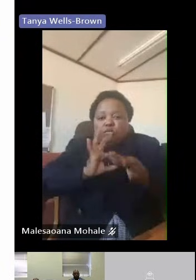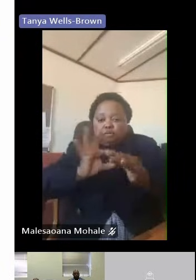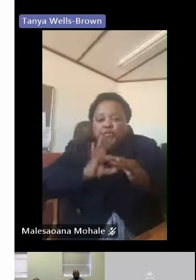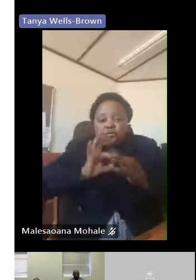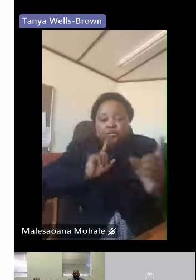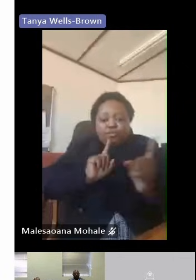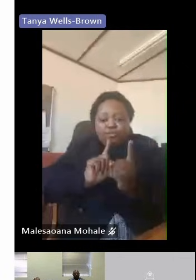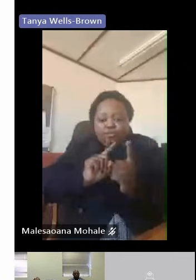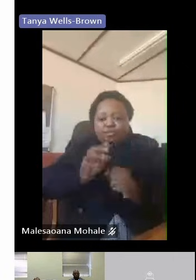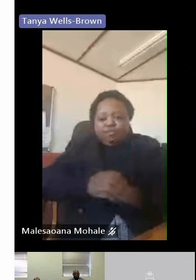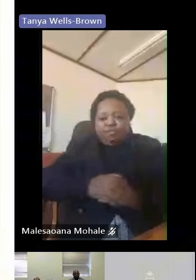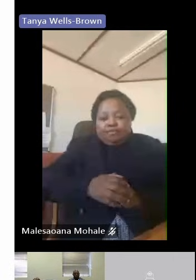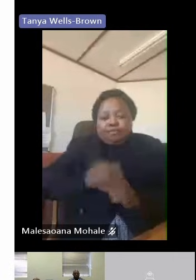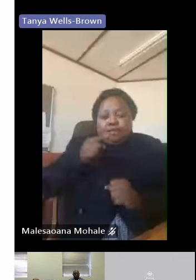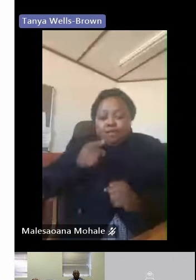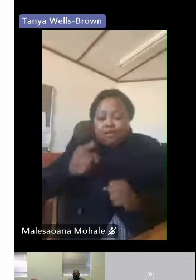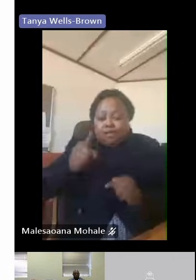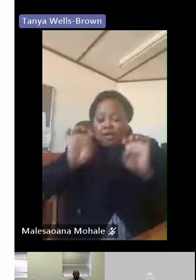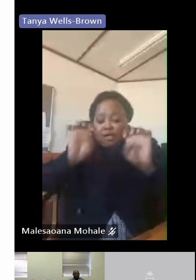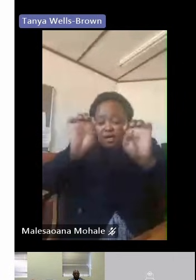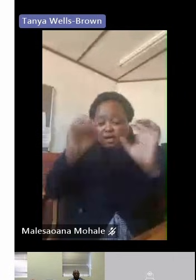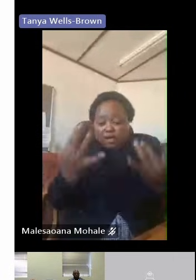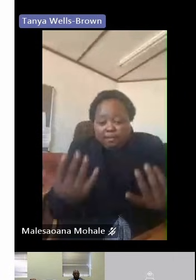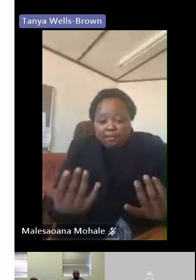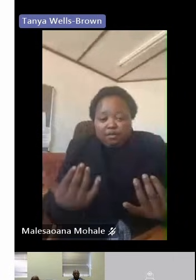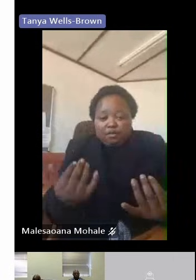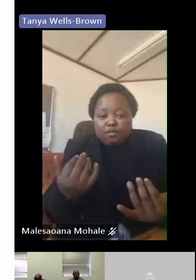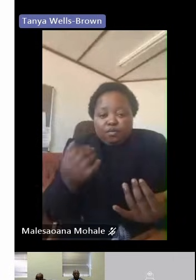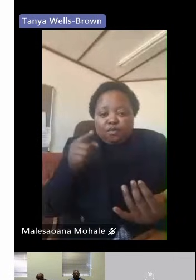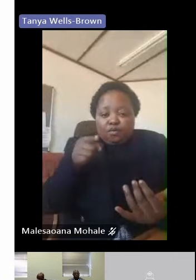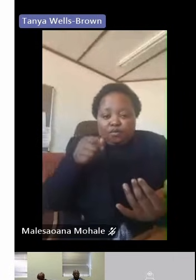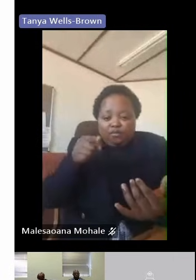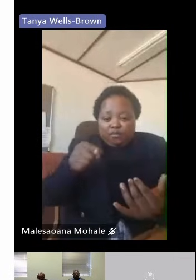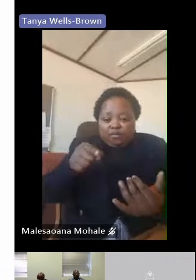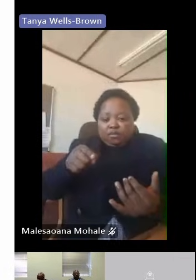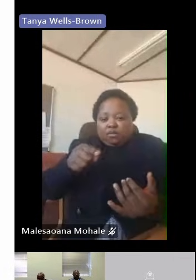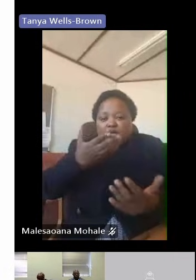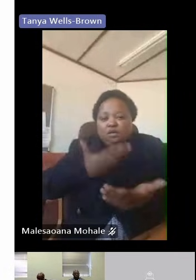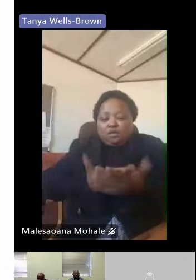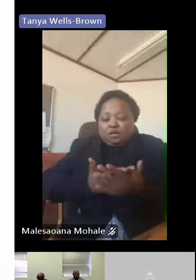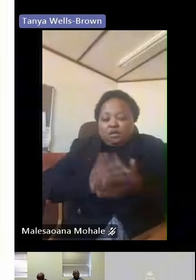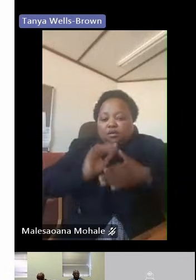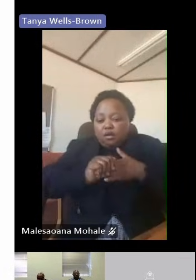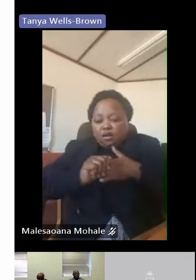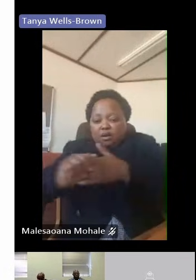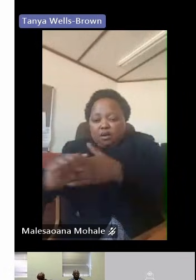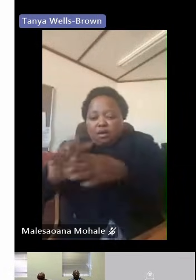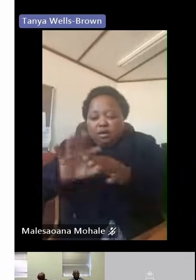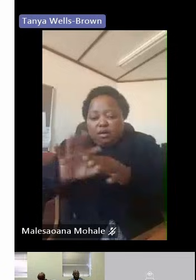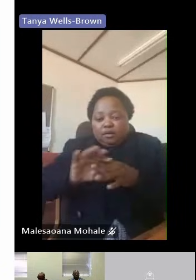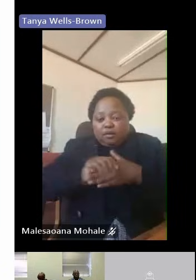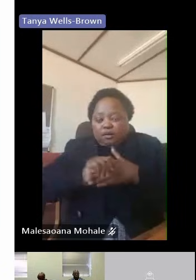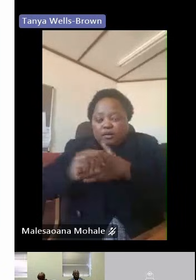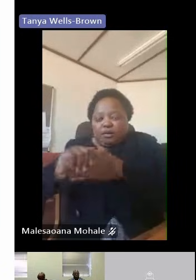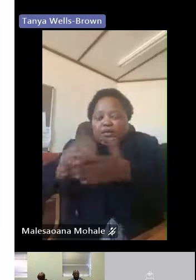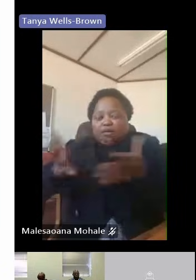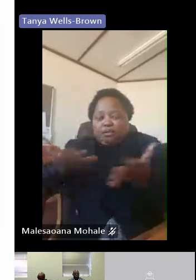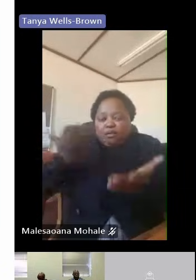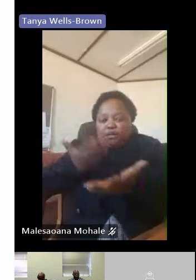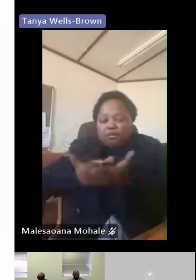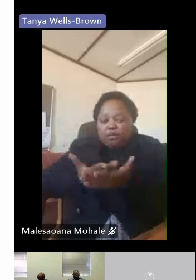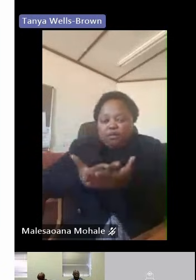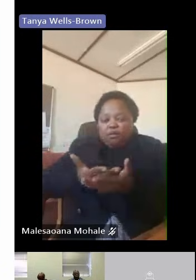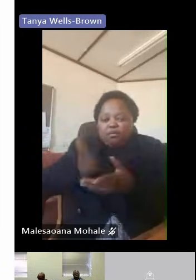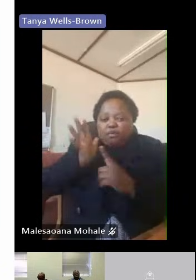are the elements of it, a joint sort of guidance on health, justice and policing, social services. So each